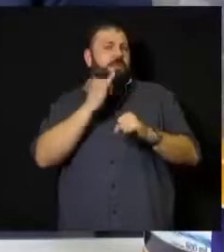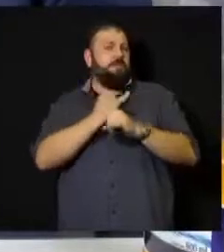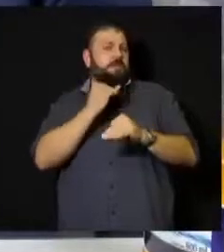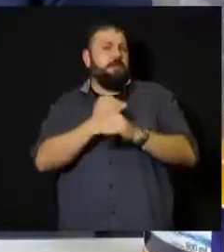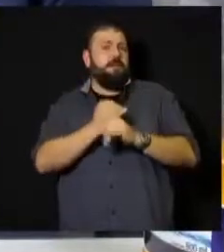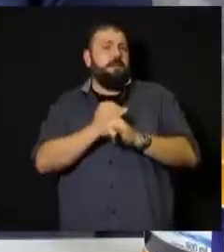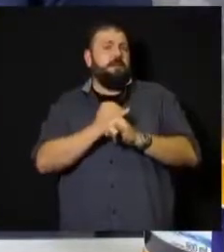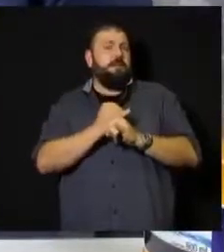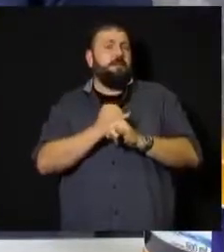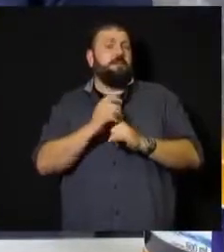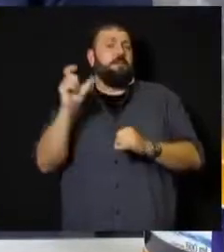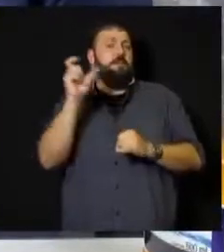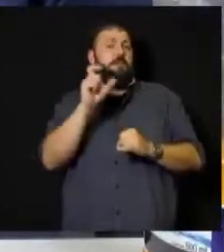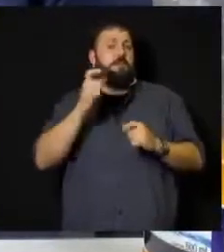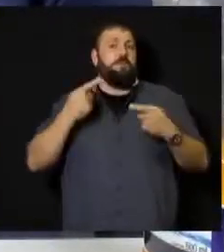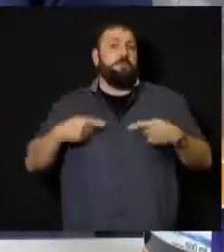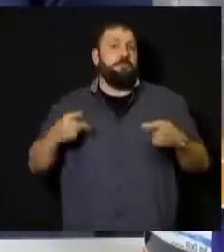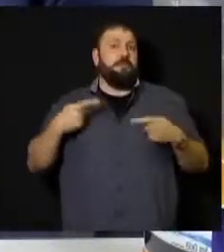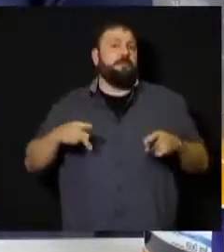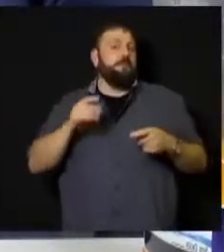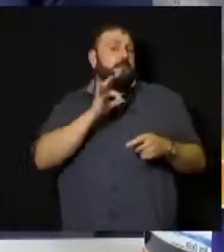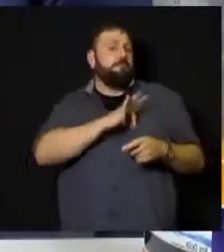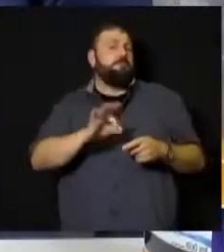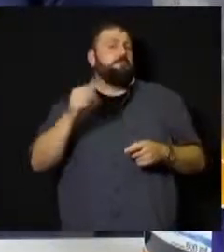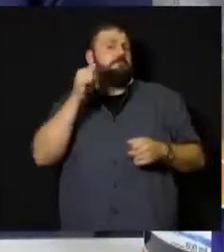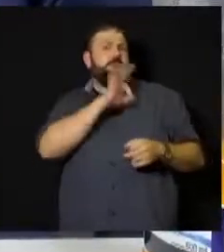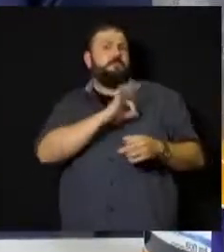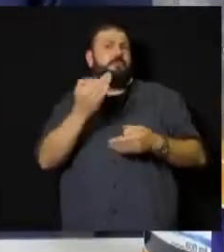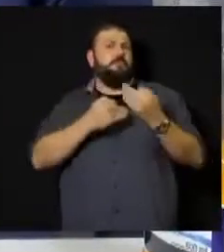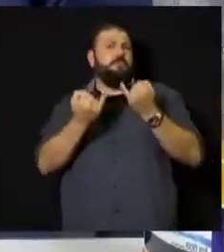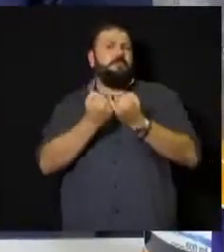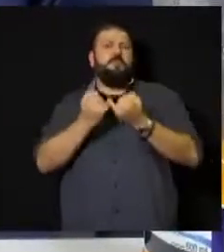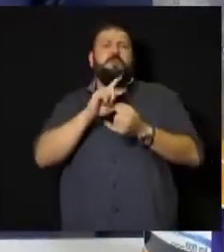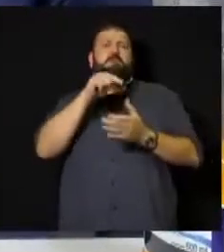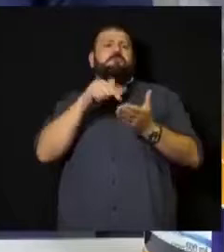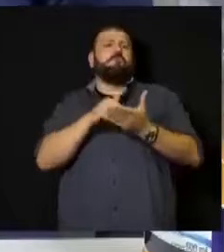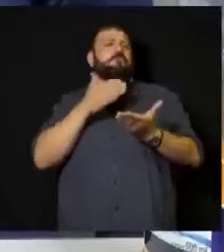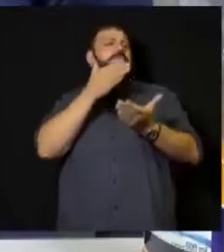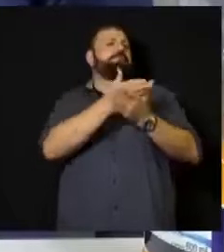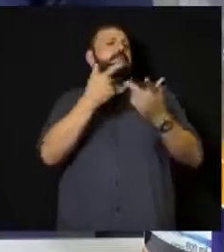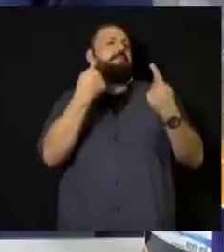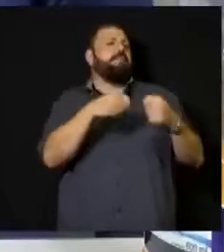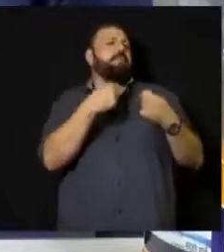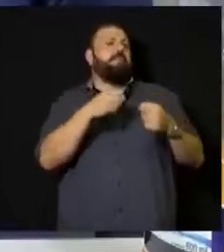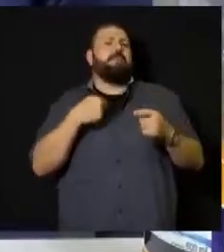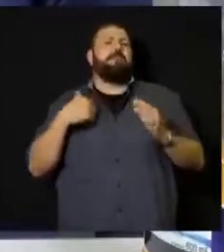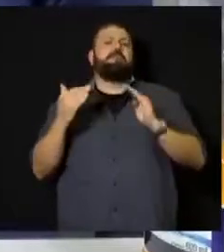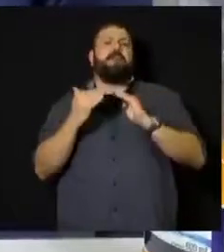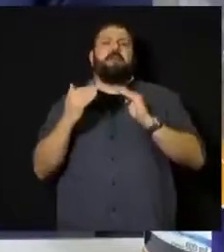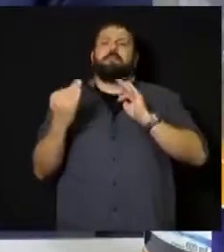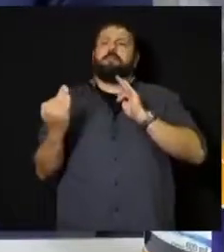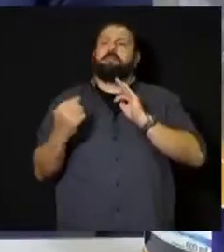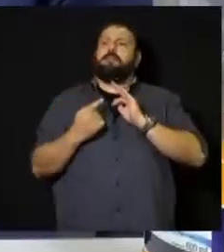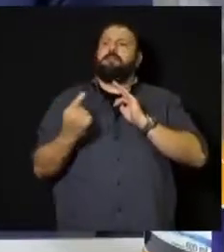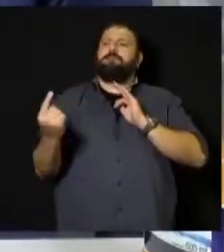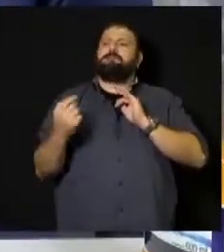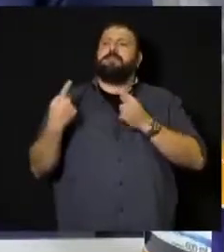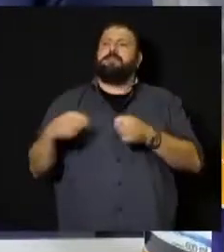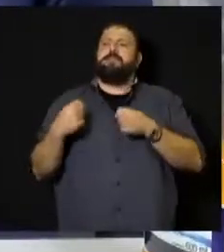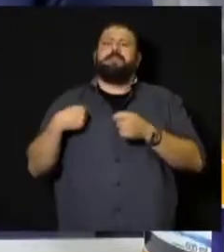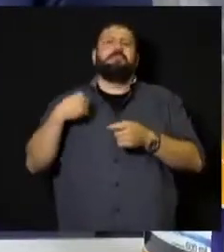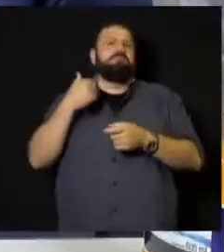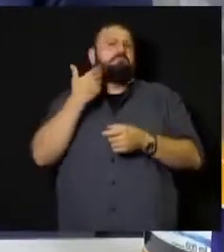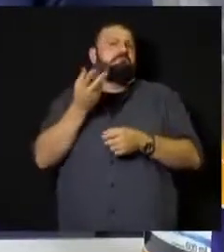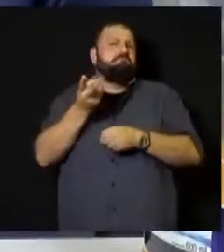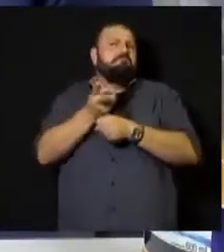some people already can see each other on the store, for example. It's important that you have a store close by.